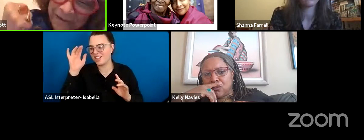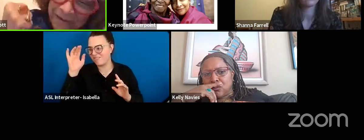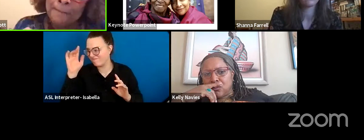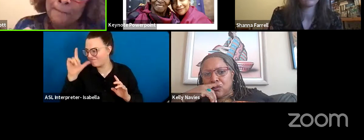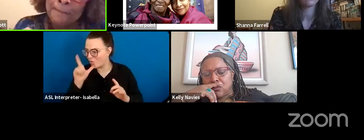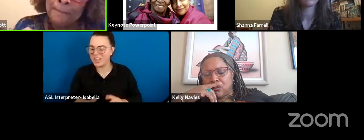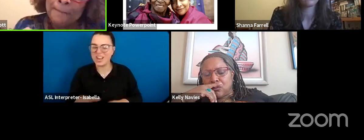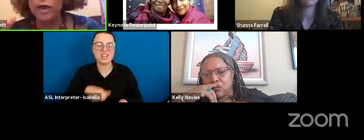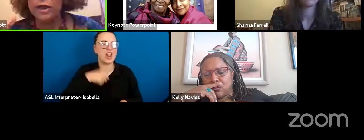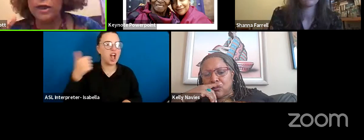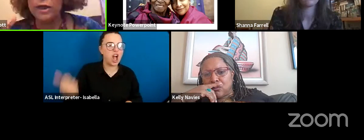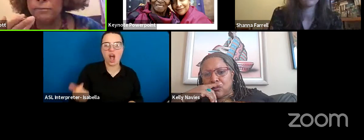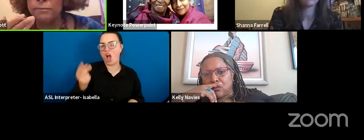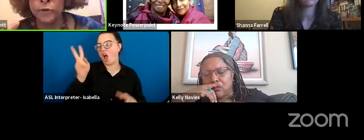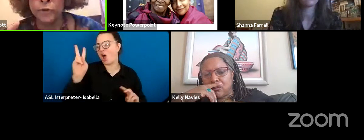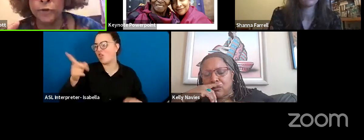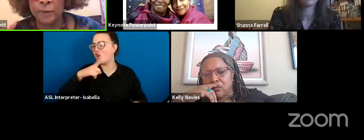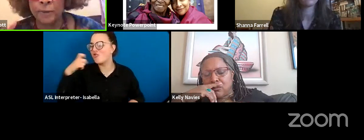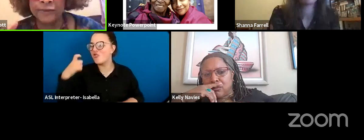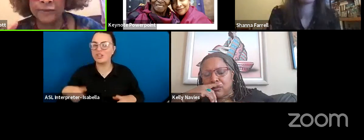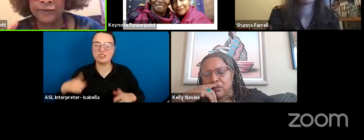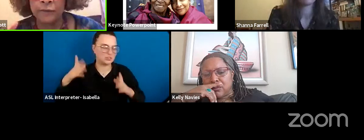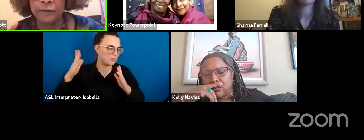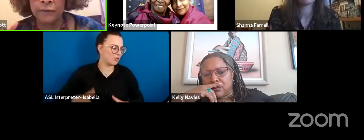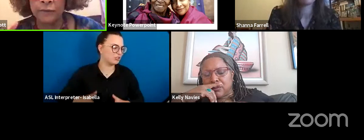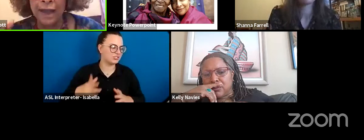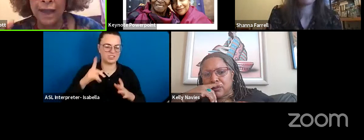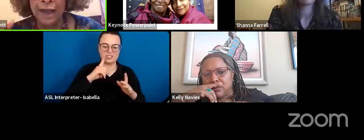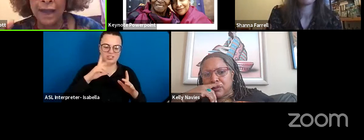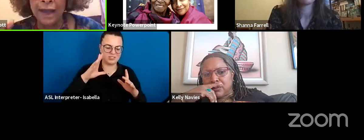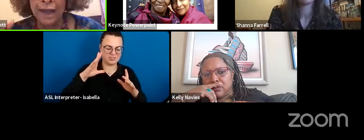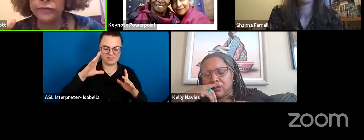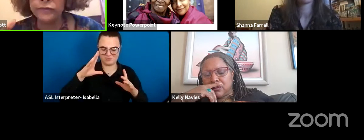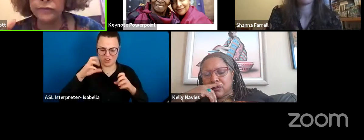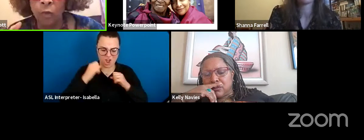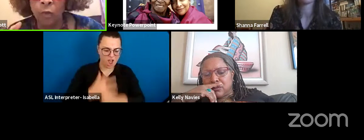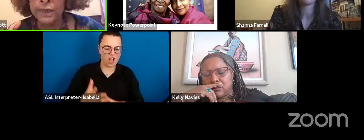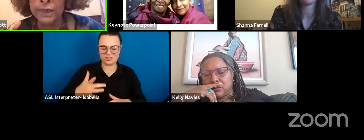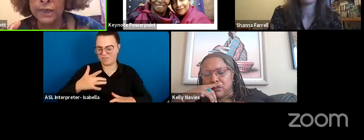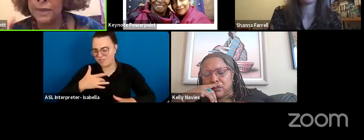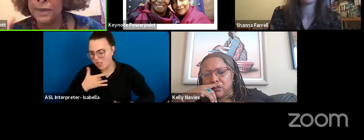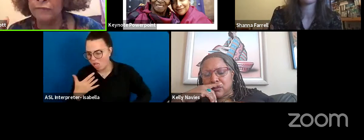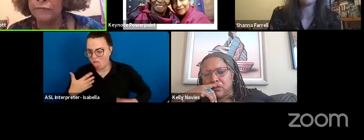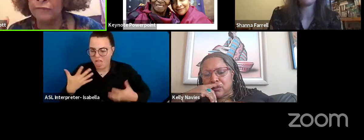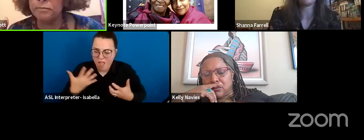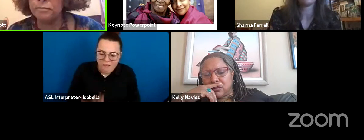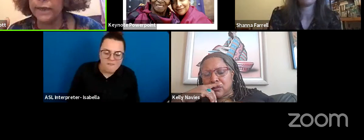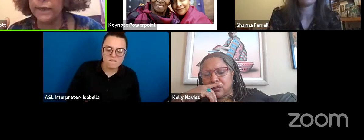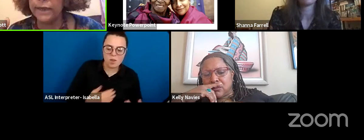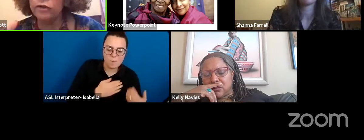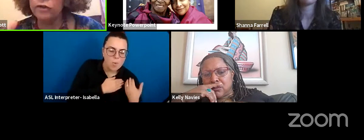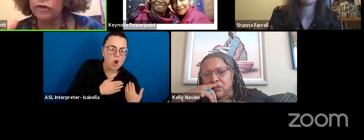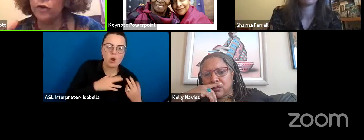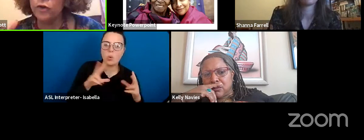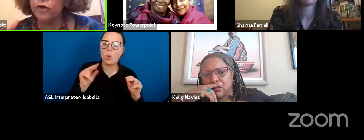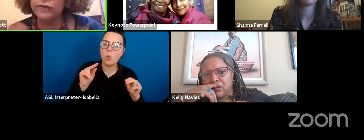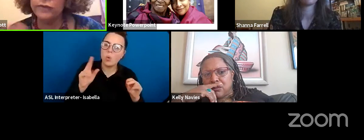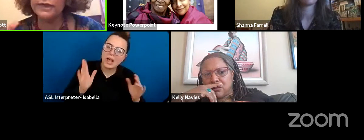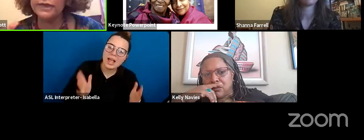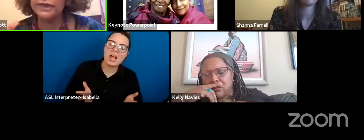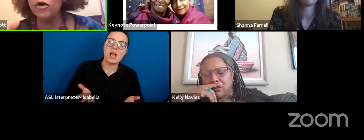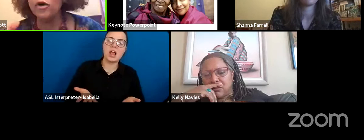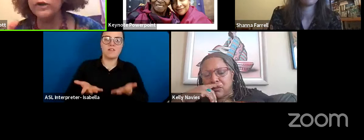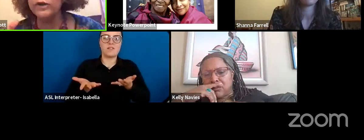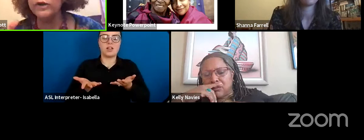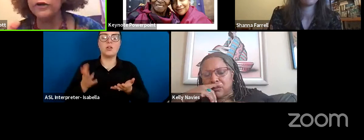around, being so incredibly burdened by stuff. I want to, once again, be elevated by it. So the things that